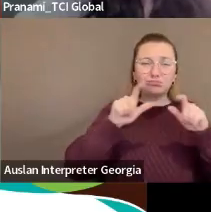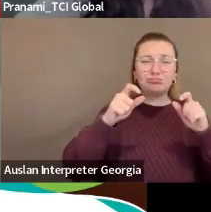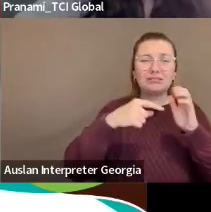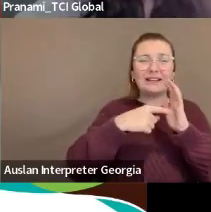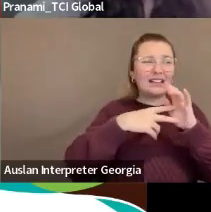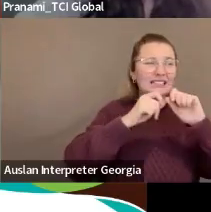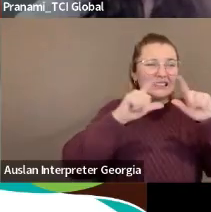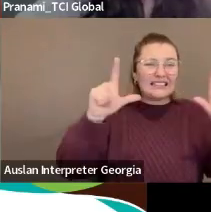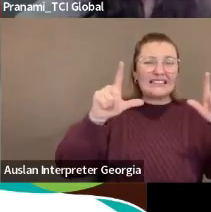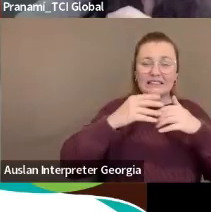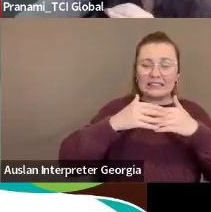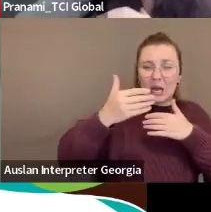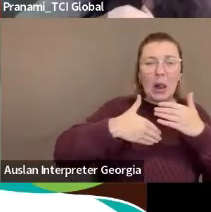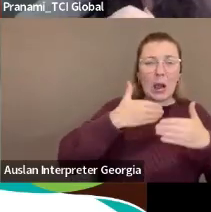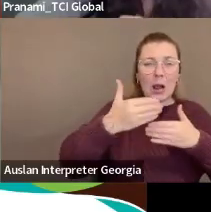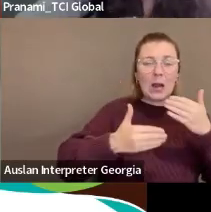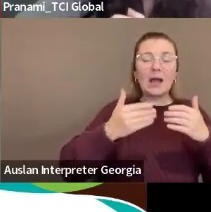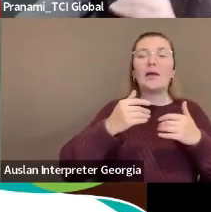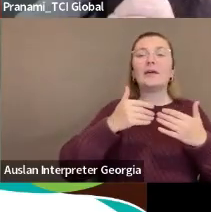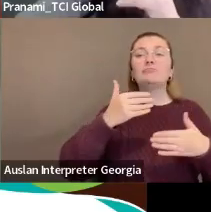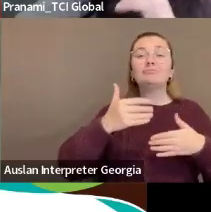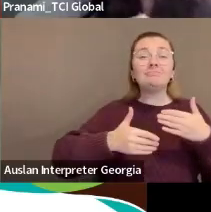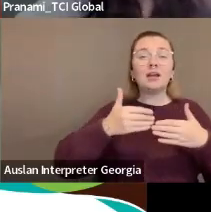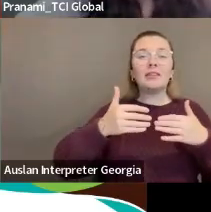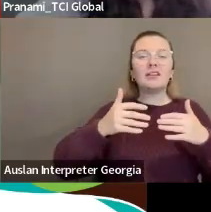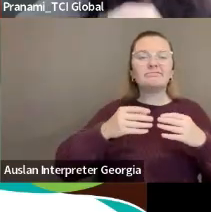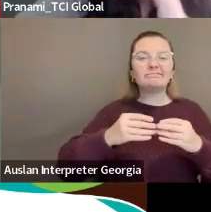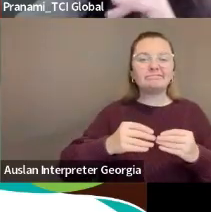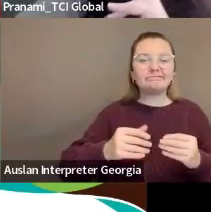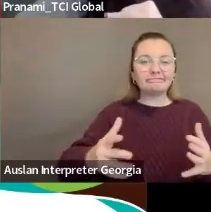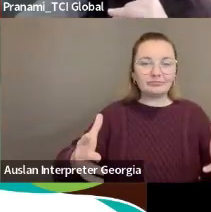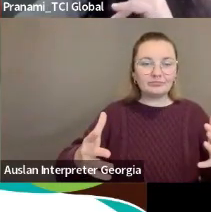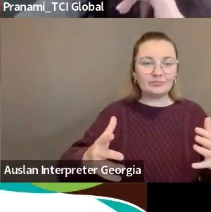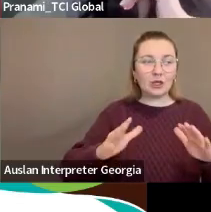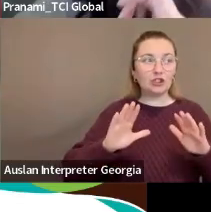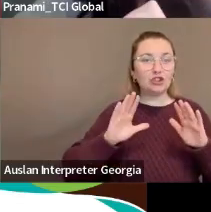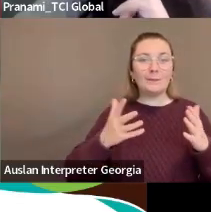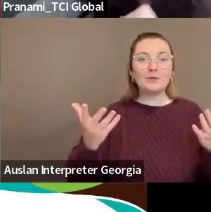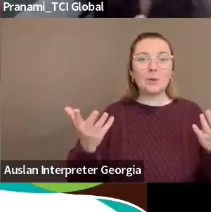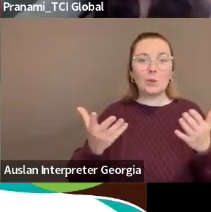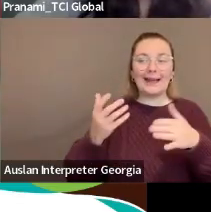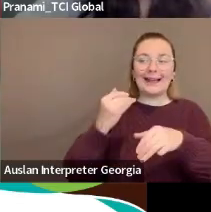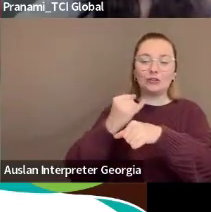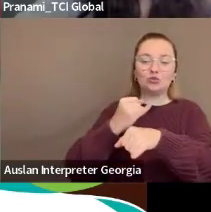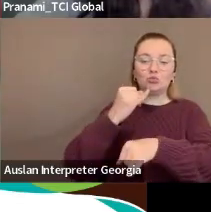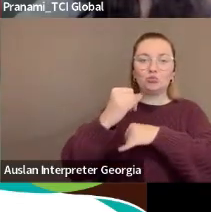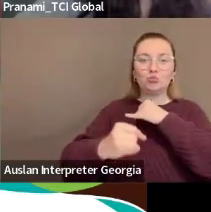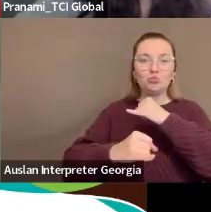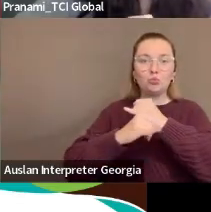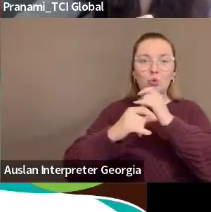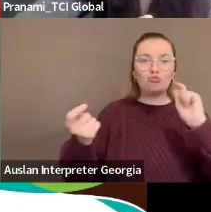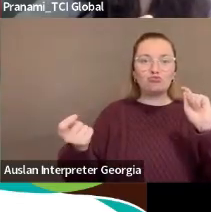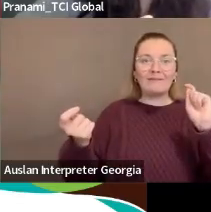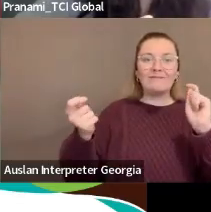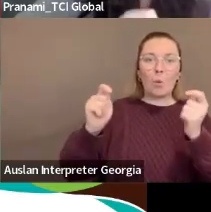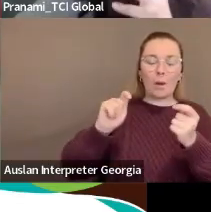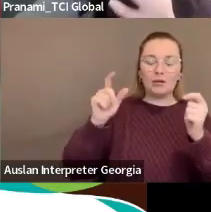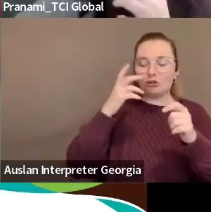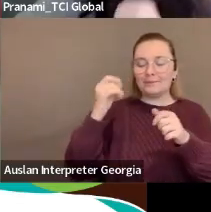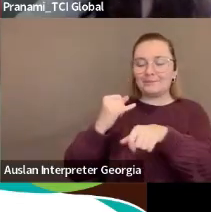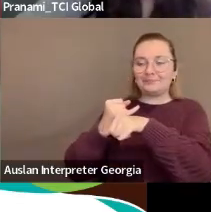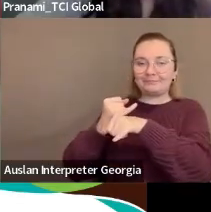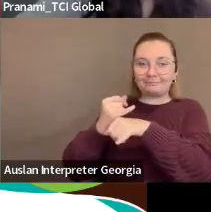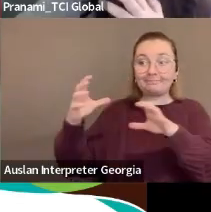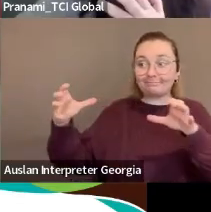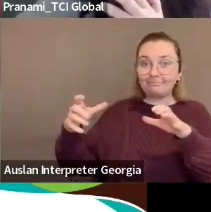momentum builds for a point, and then it stops. It stops at the level of institutional reform, where